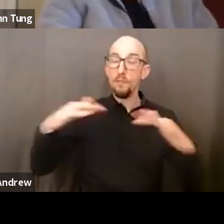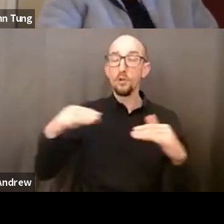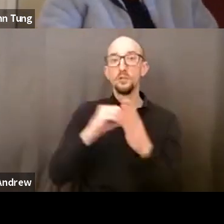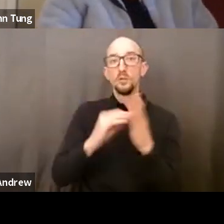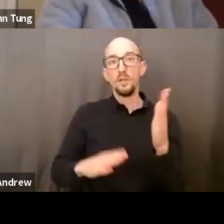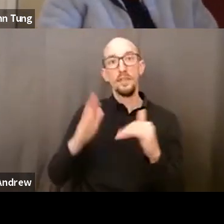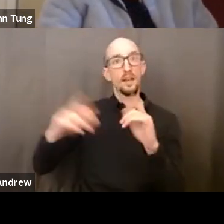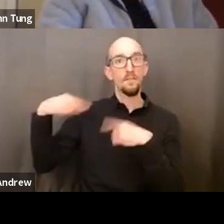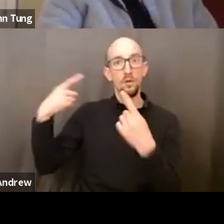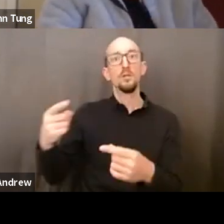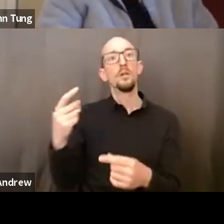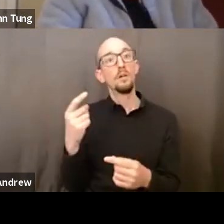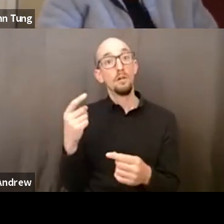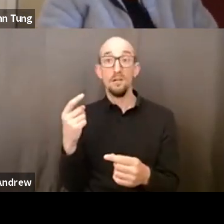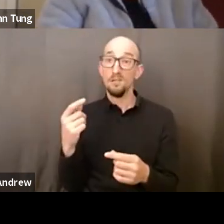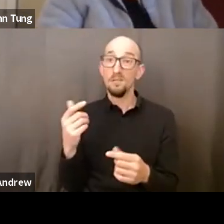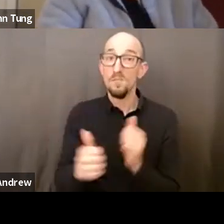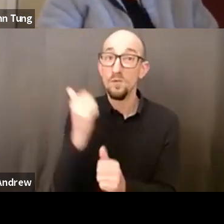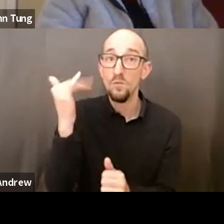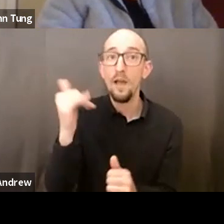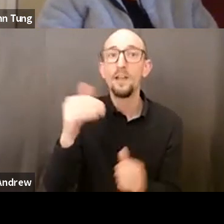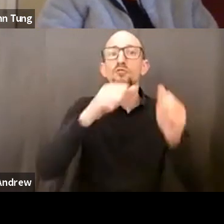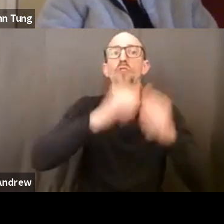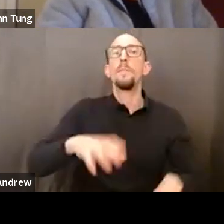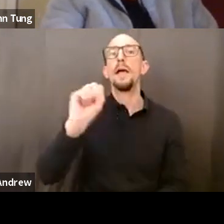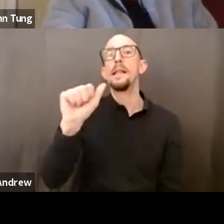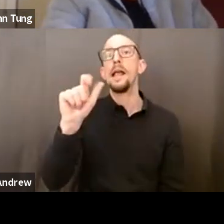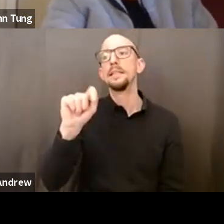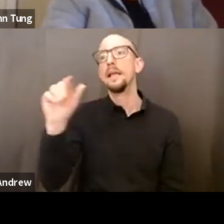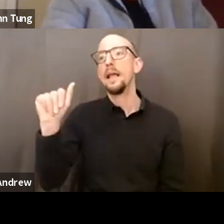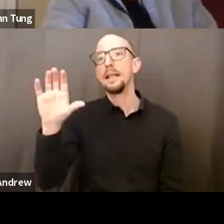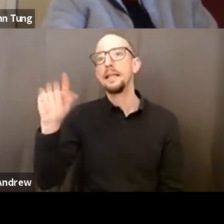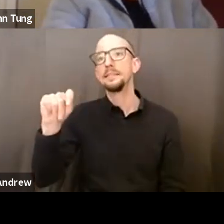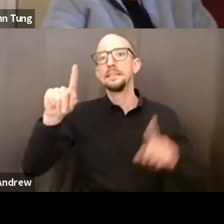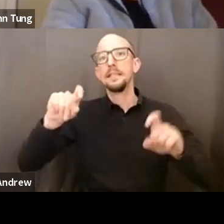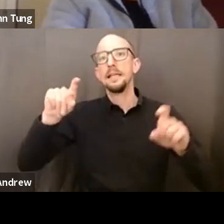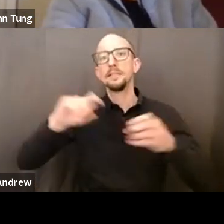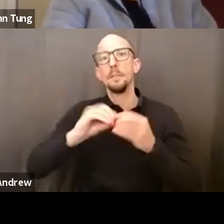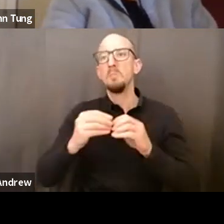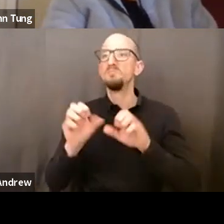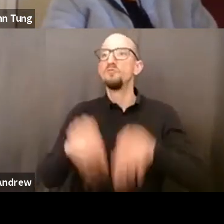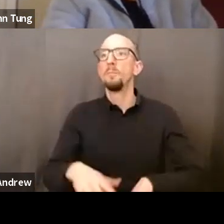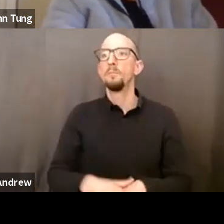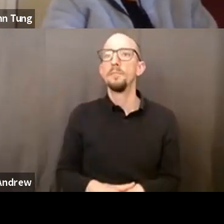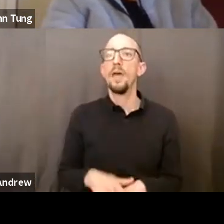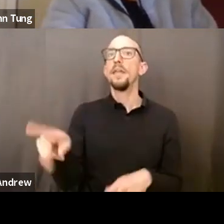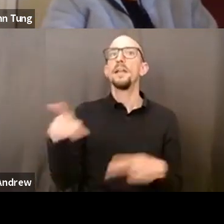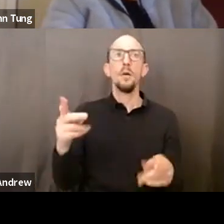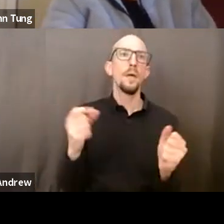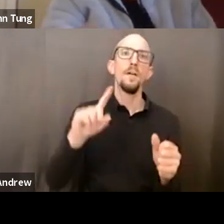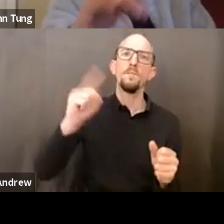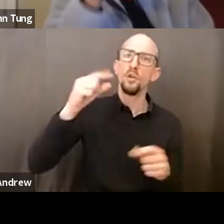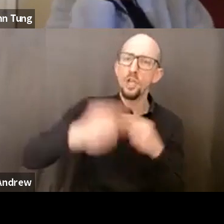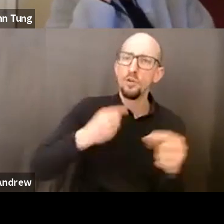application requirements. The students least likely to submit test scores were first generation, low income, Native, Black,